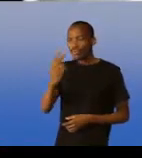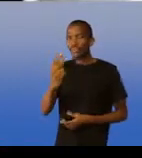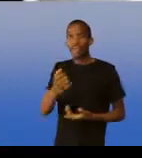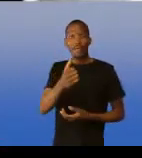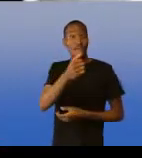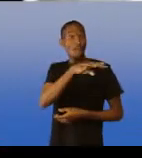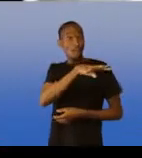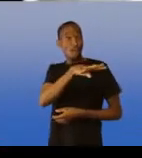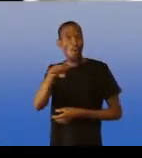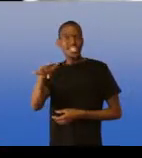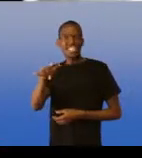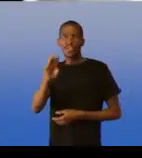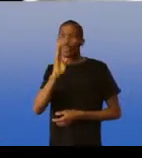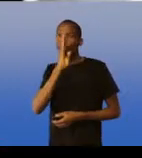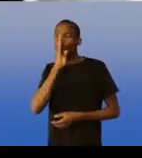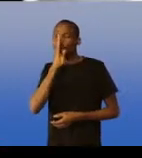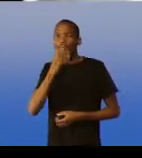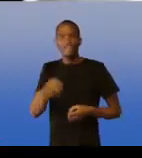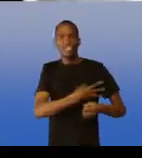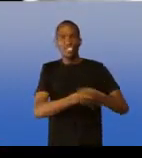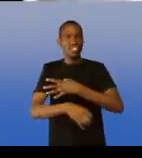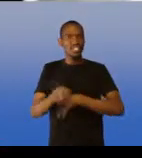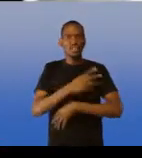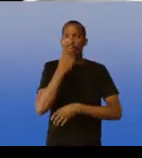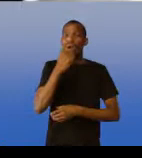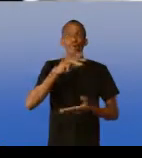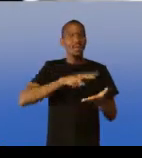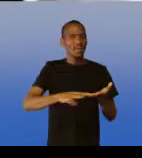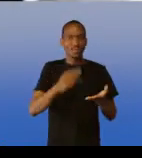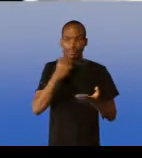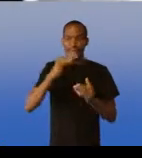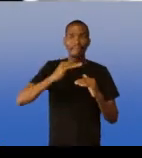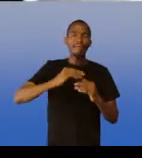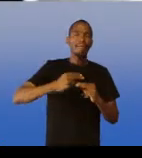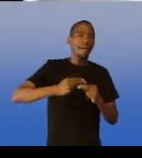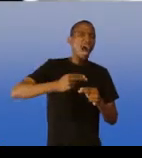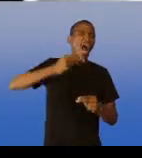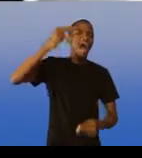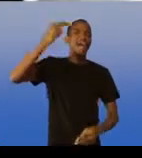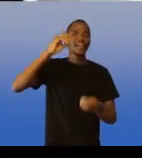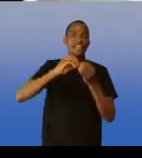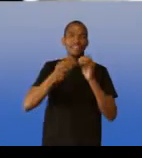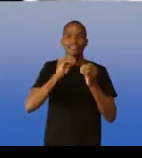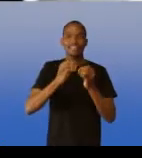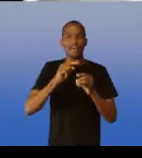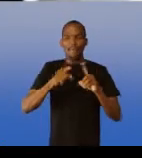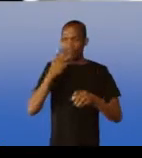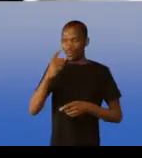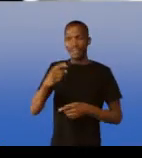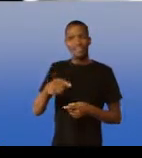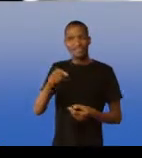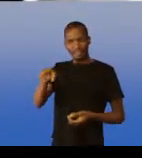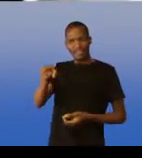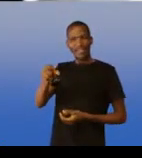40 new infections per week to us are far too high. And this is a reproductive age group. This